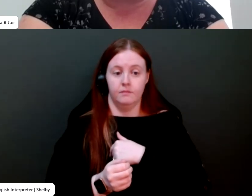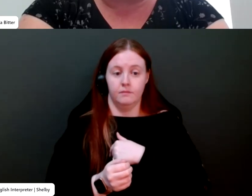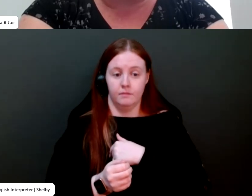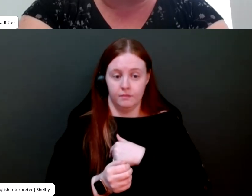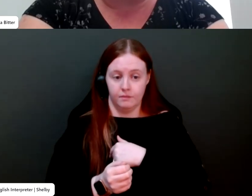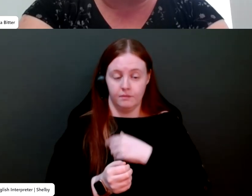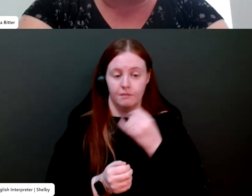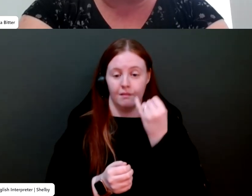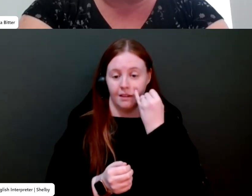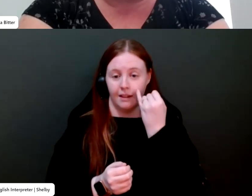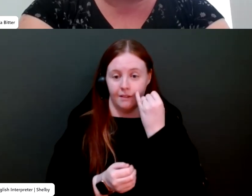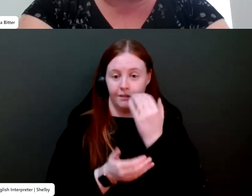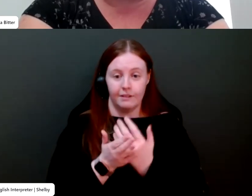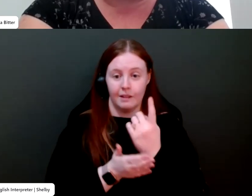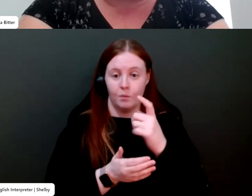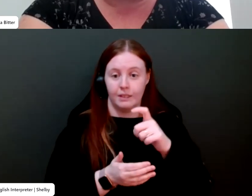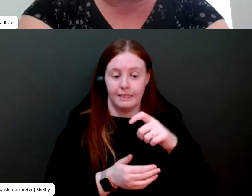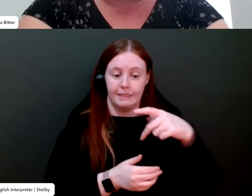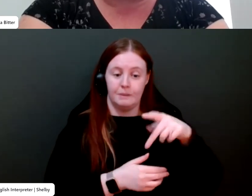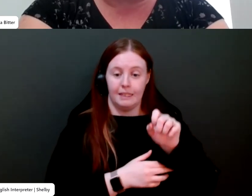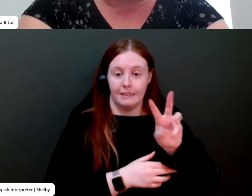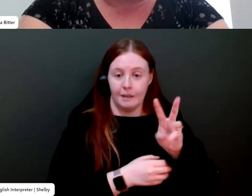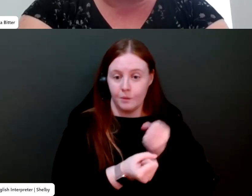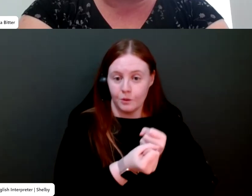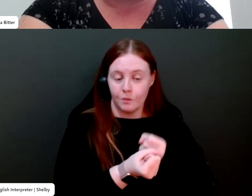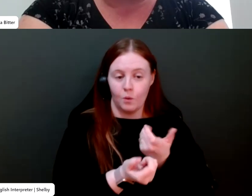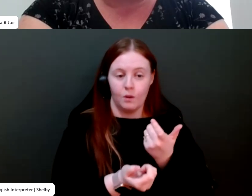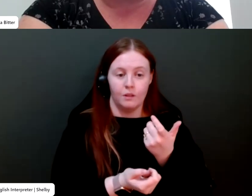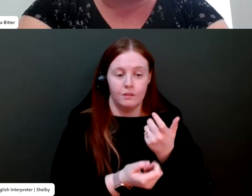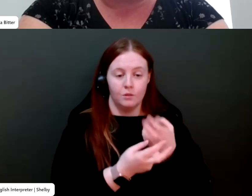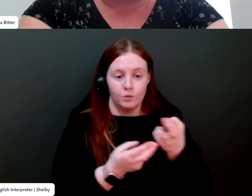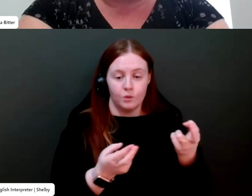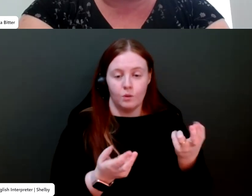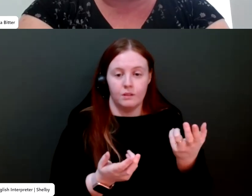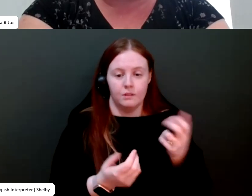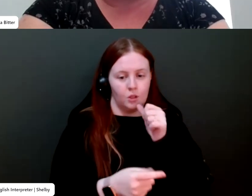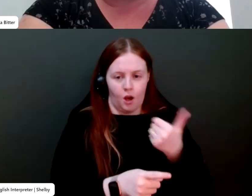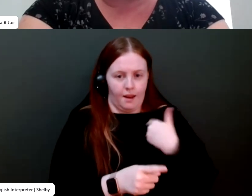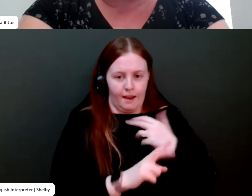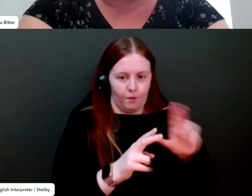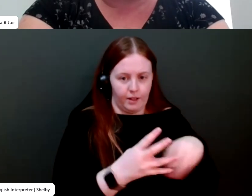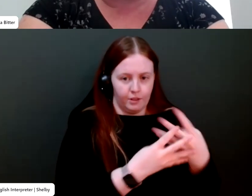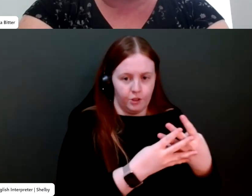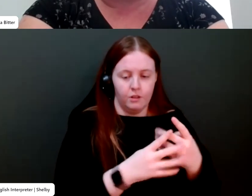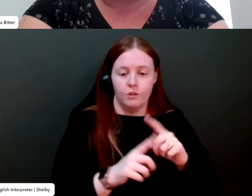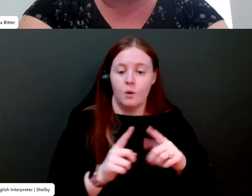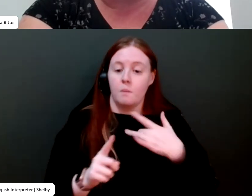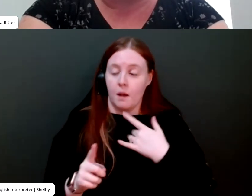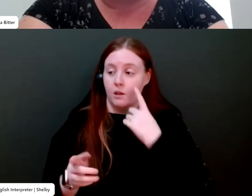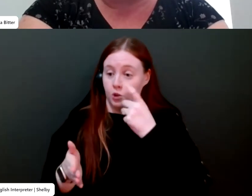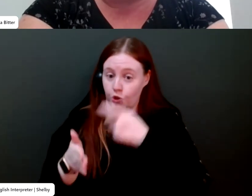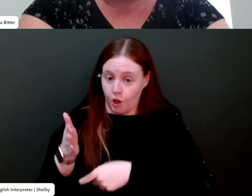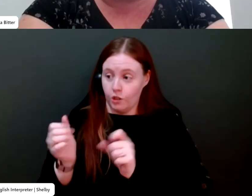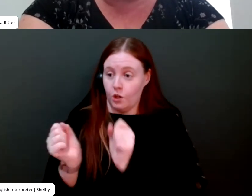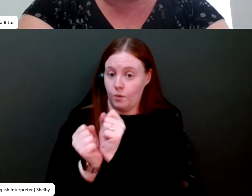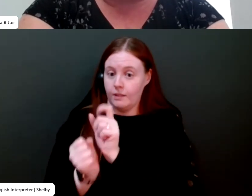needs PSW assistance, right? So in that instance, if they're arrested, they would be arrested, sure, but brought to hospital rather than to our